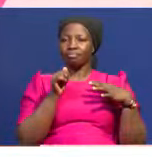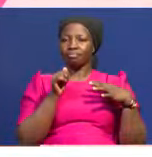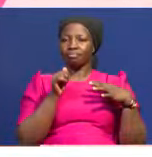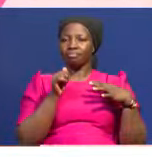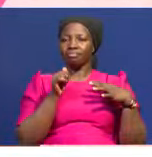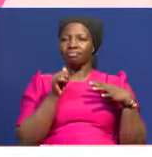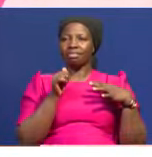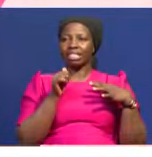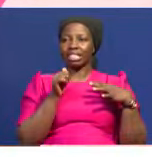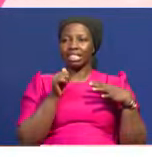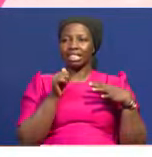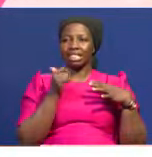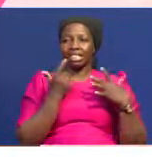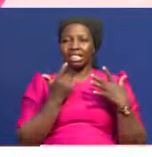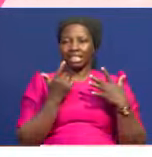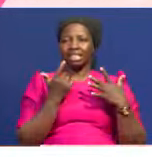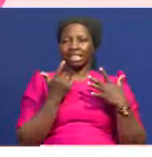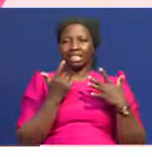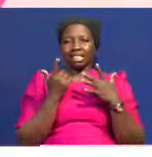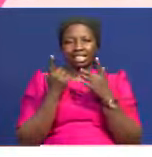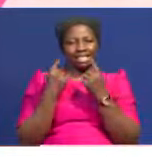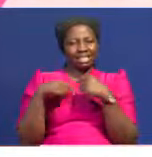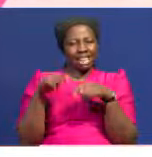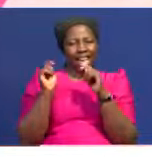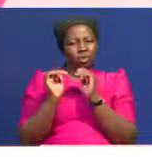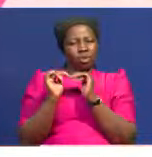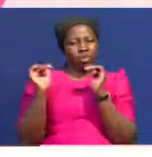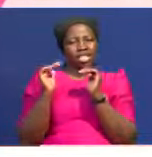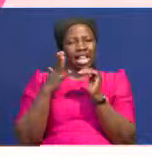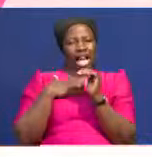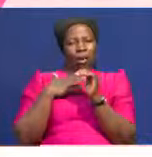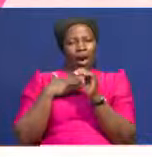equate our call for unity to tribalism.